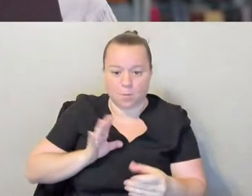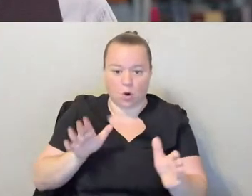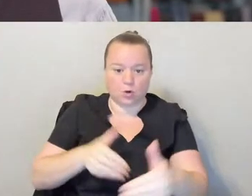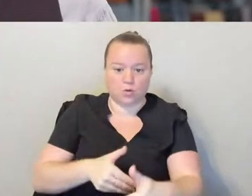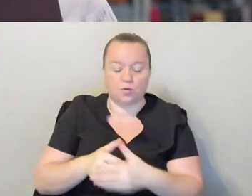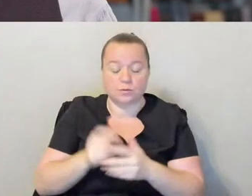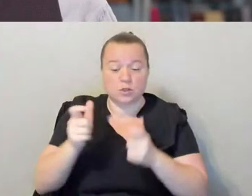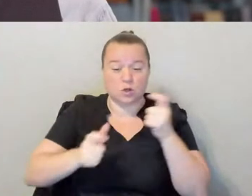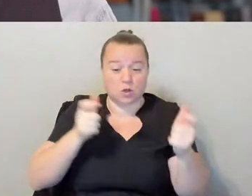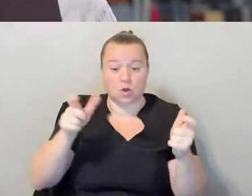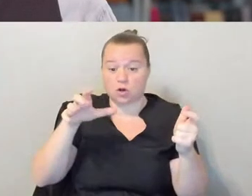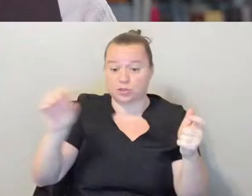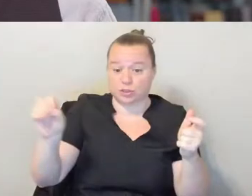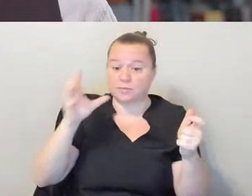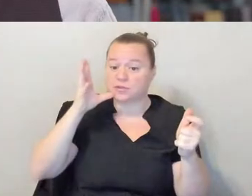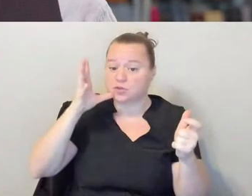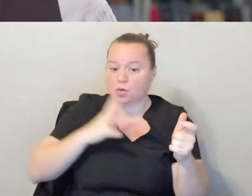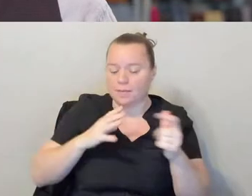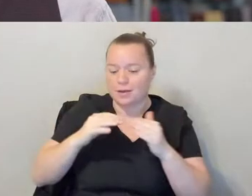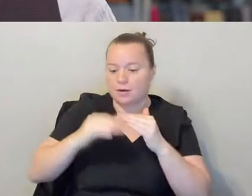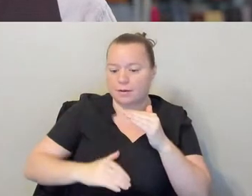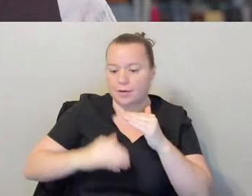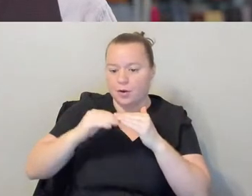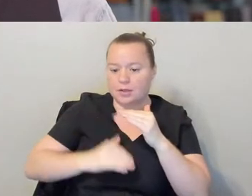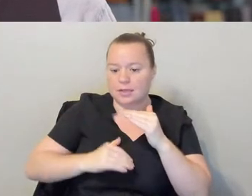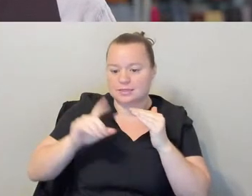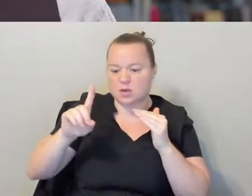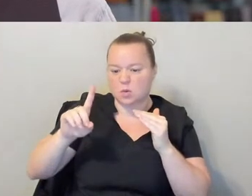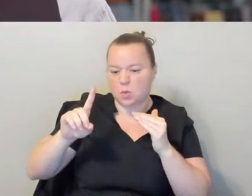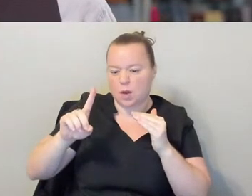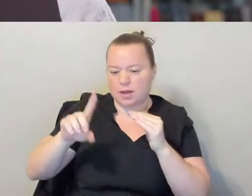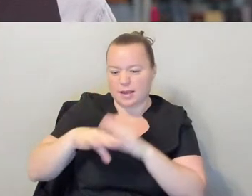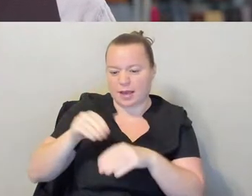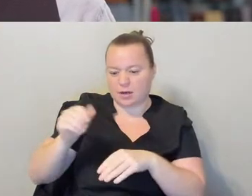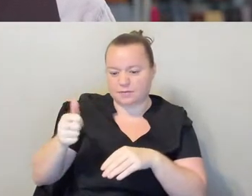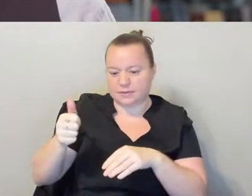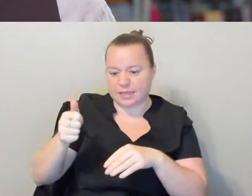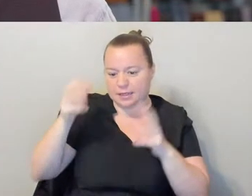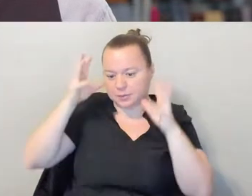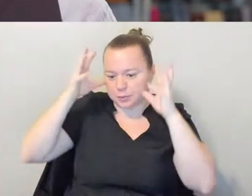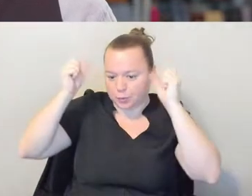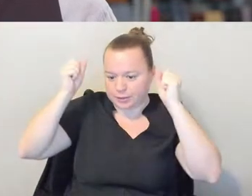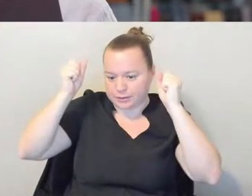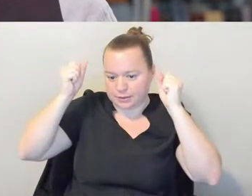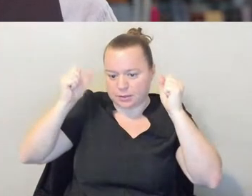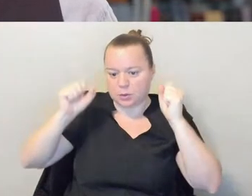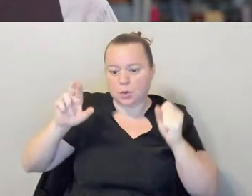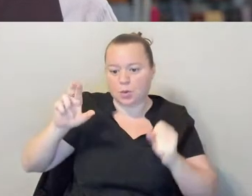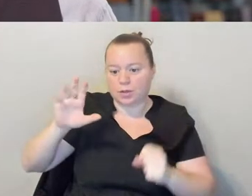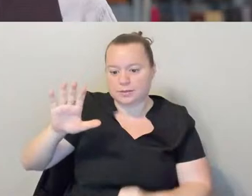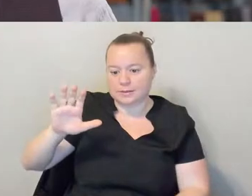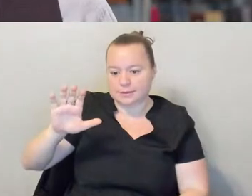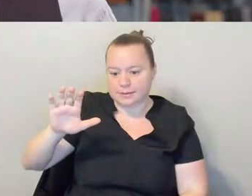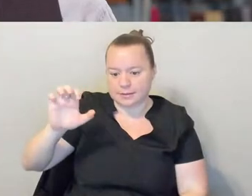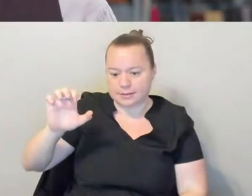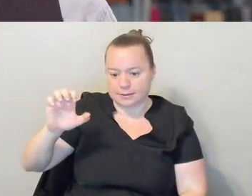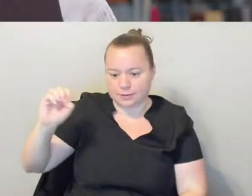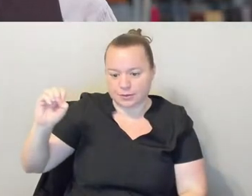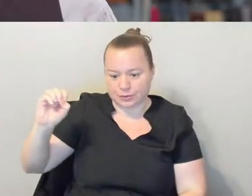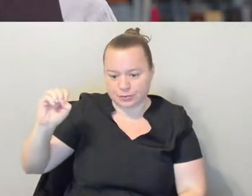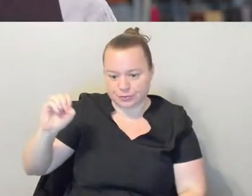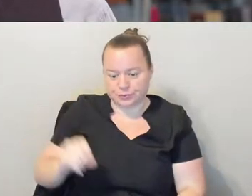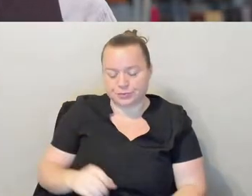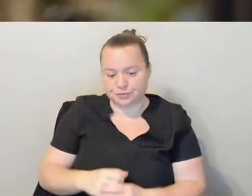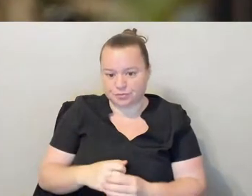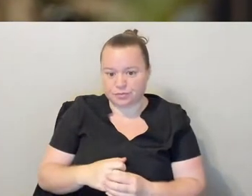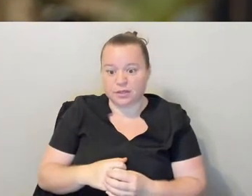women account for less than 1 in 10 board presidents or CEOs. There's still a long way to